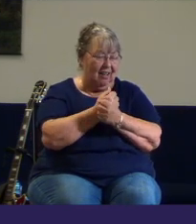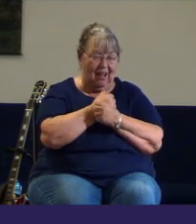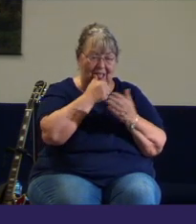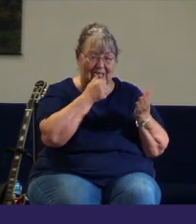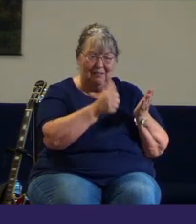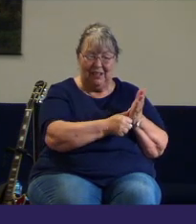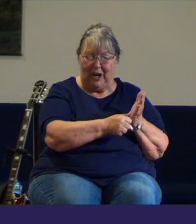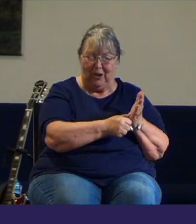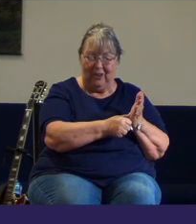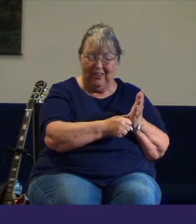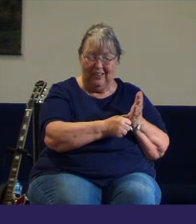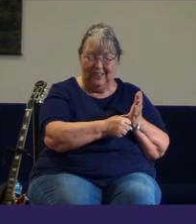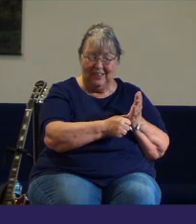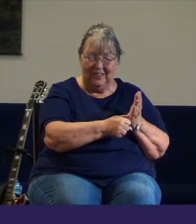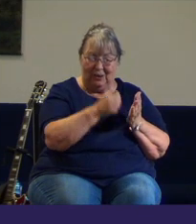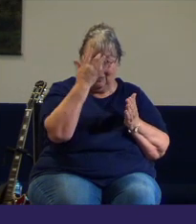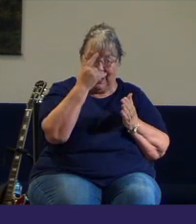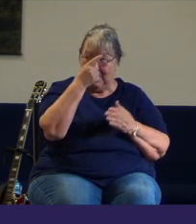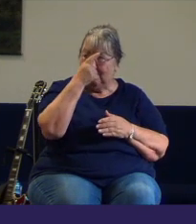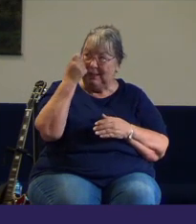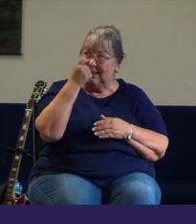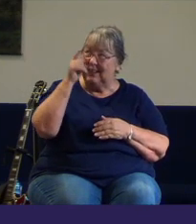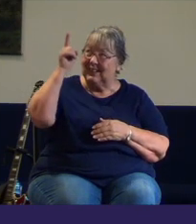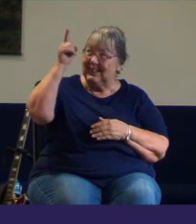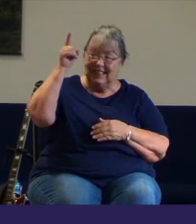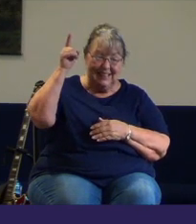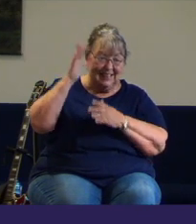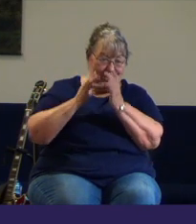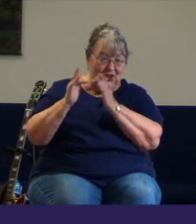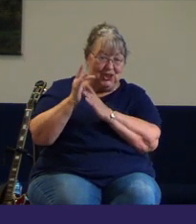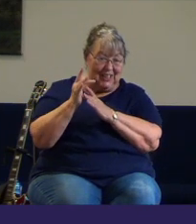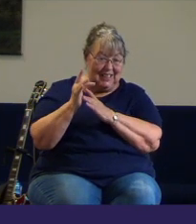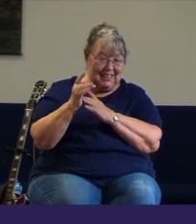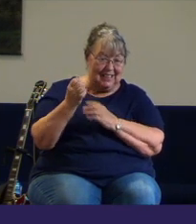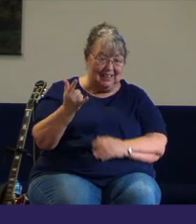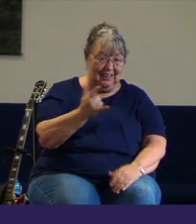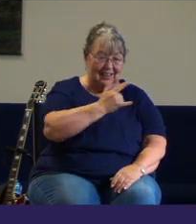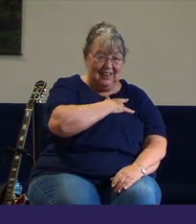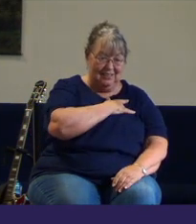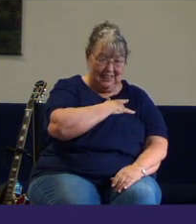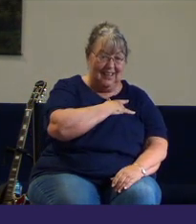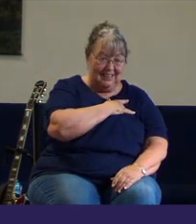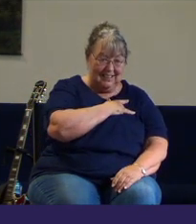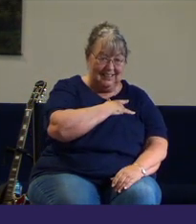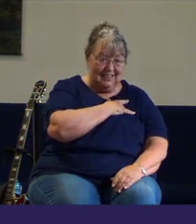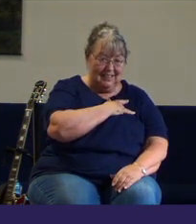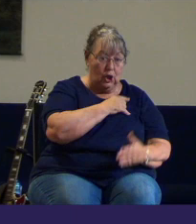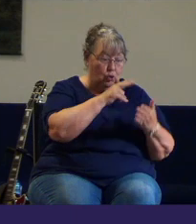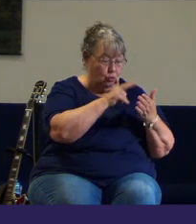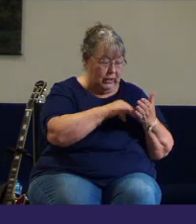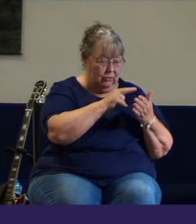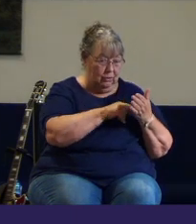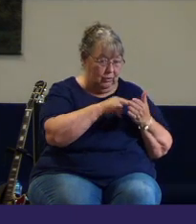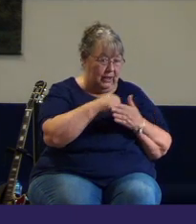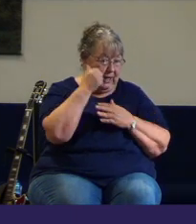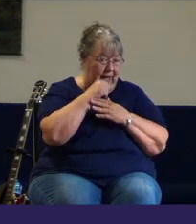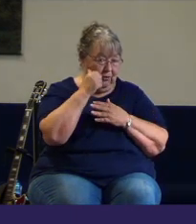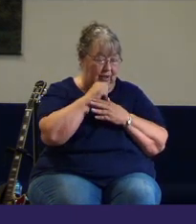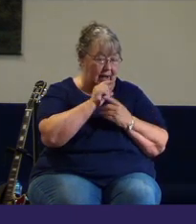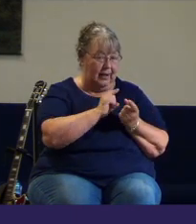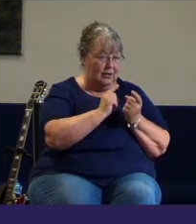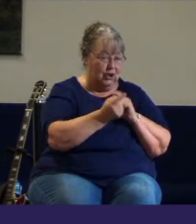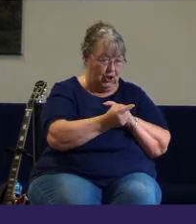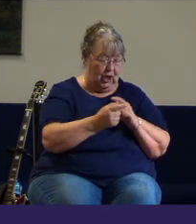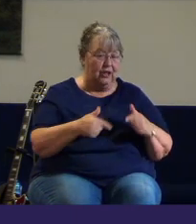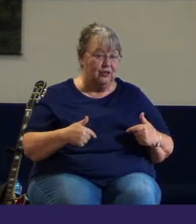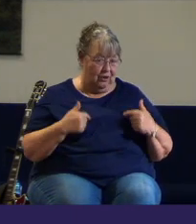his voice. Listen to what he has to say. God speaks to us in so many different ways, but all that speaking always connects with